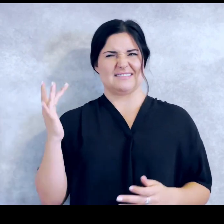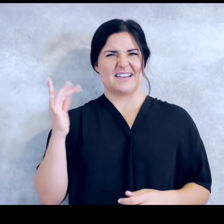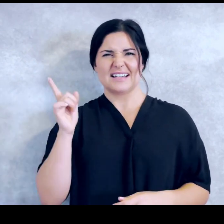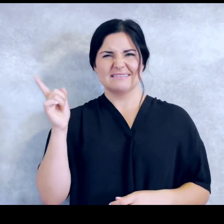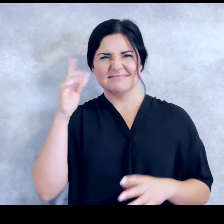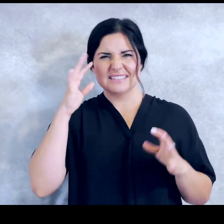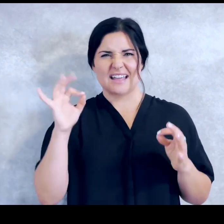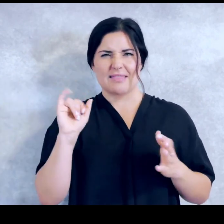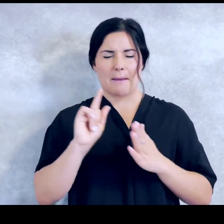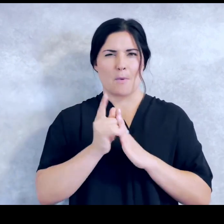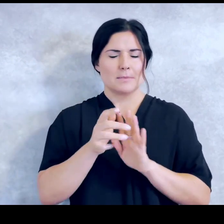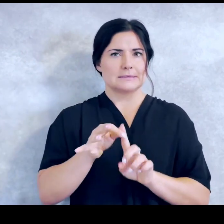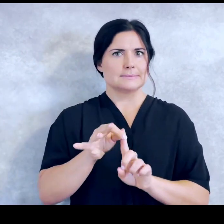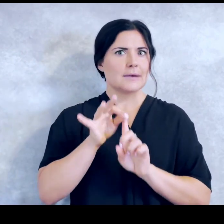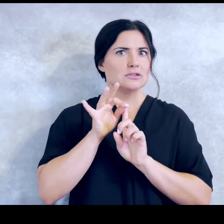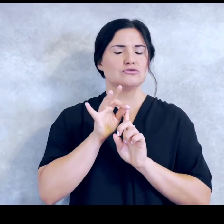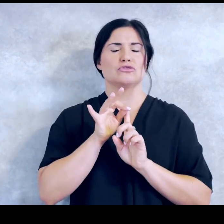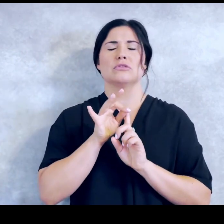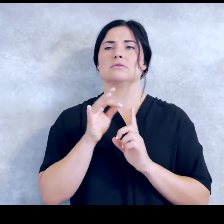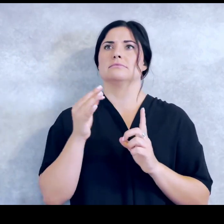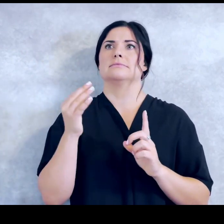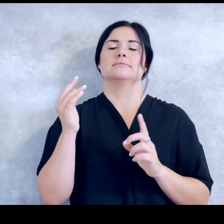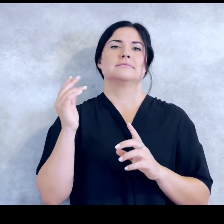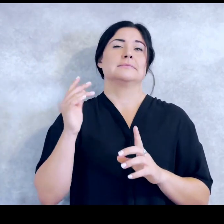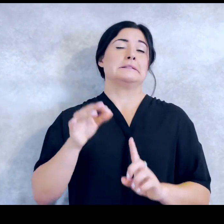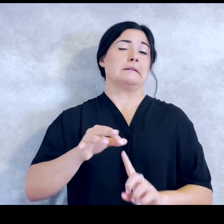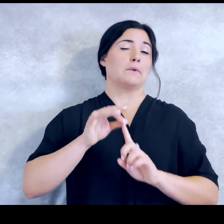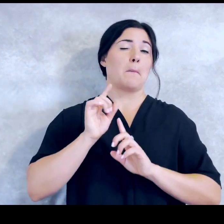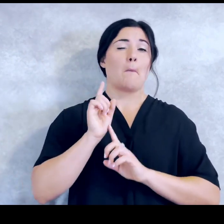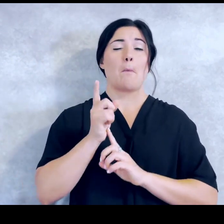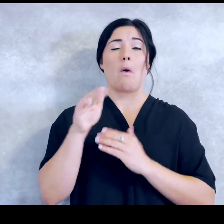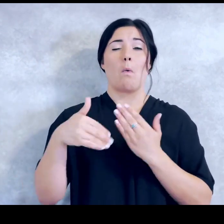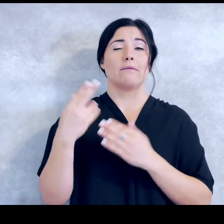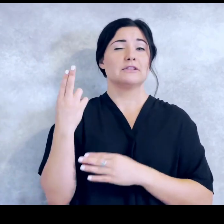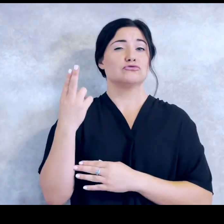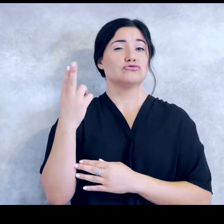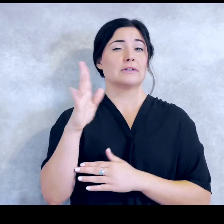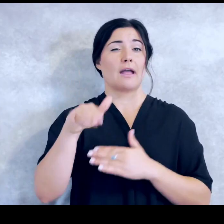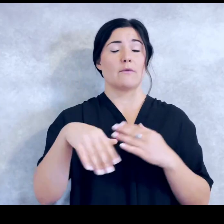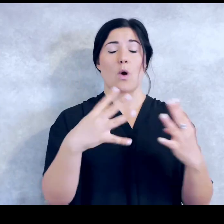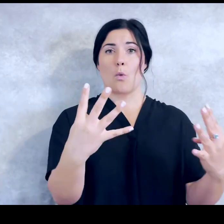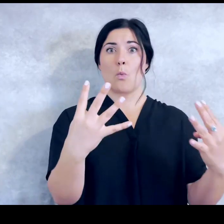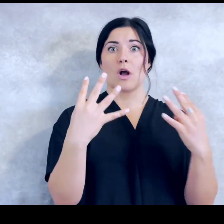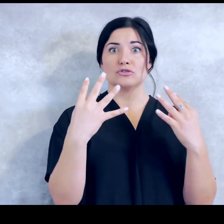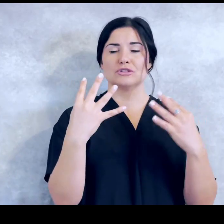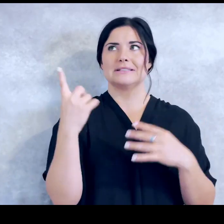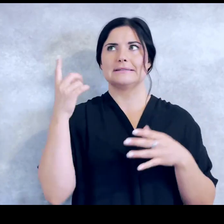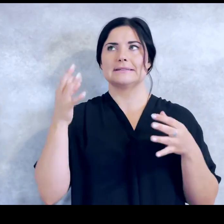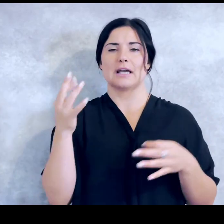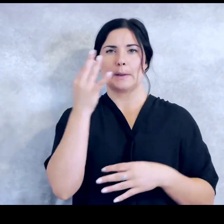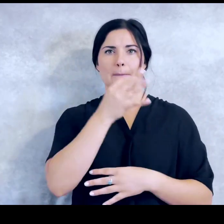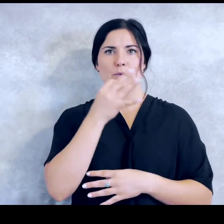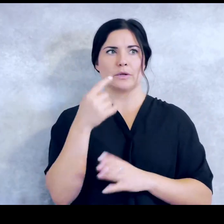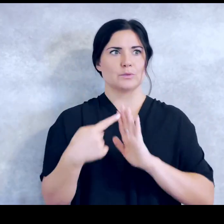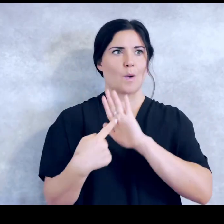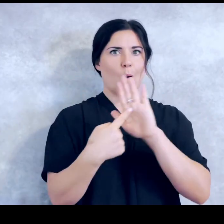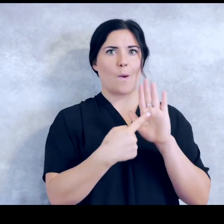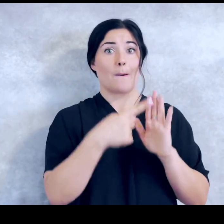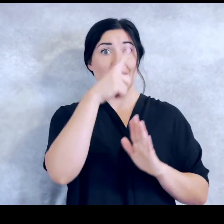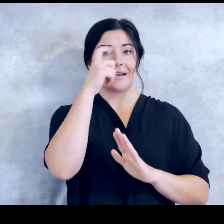do that? Why would he in this moment in history, all eyes on, take